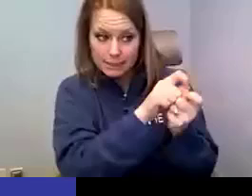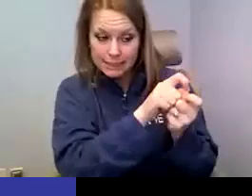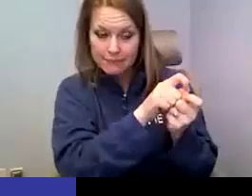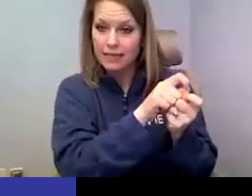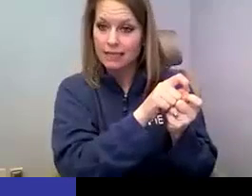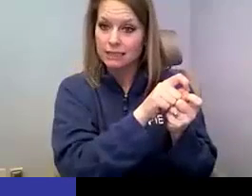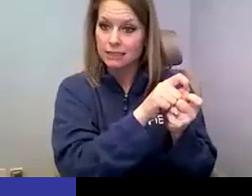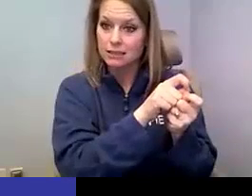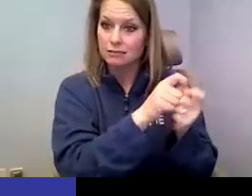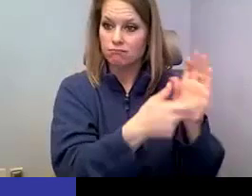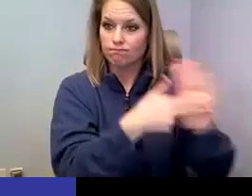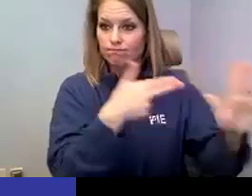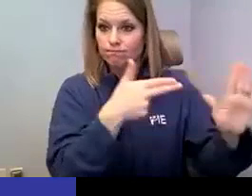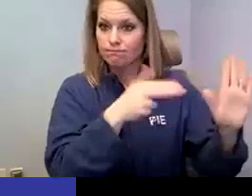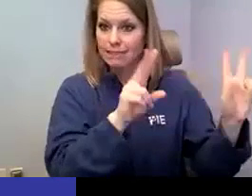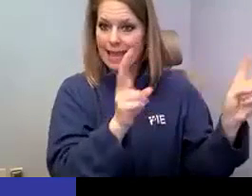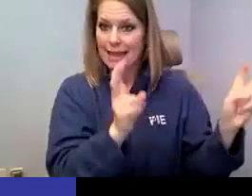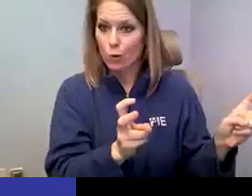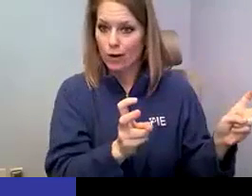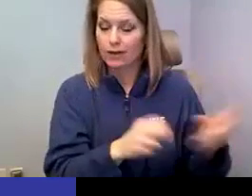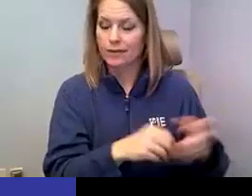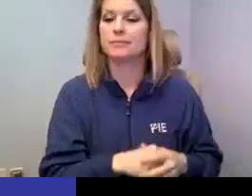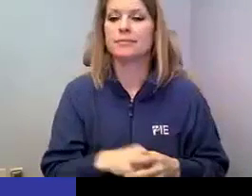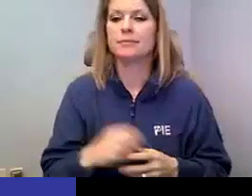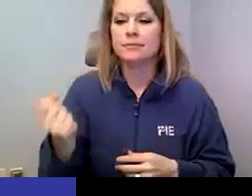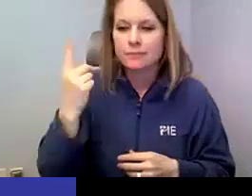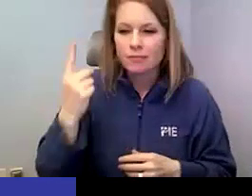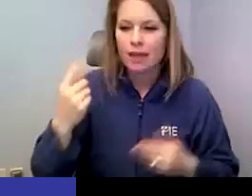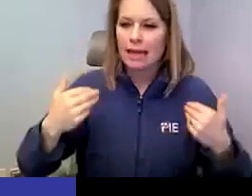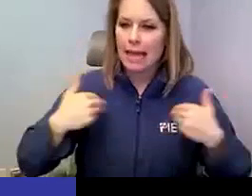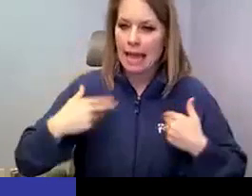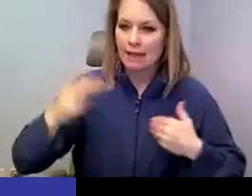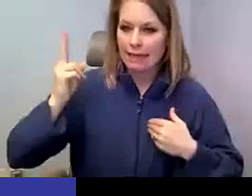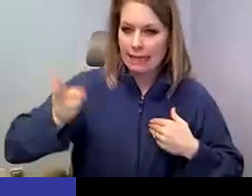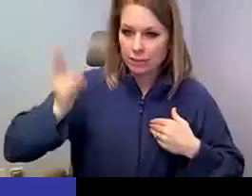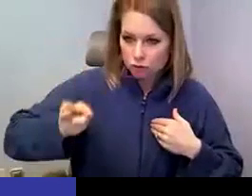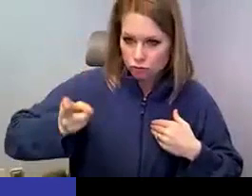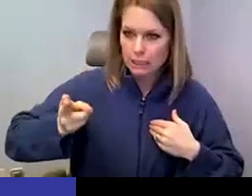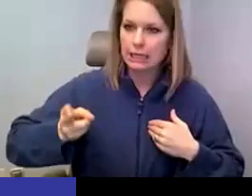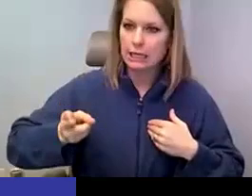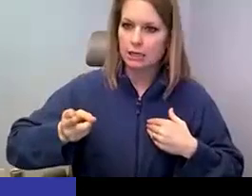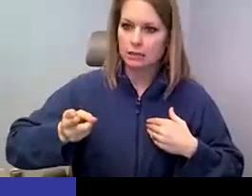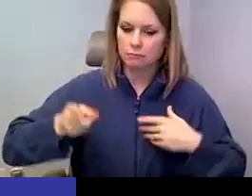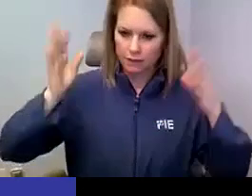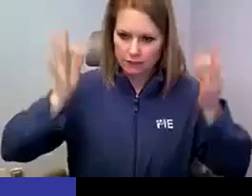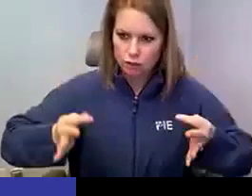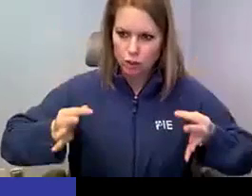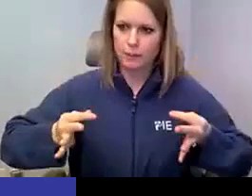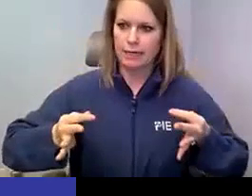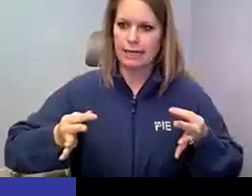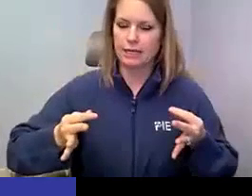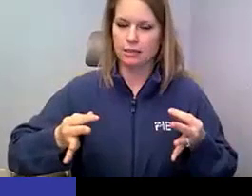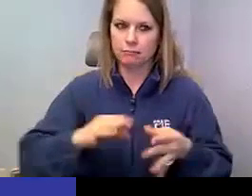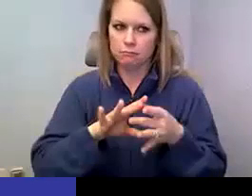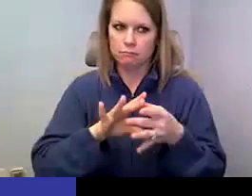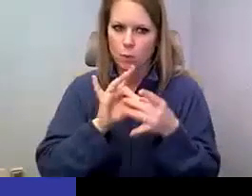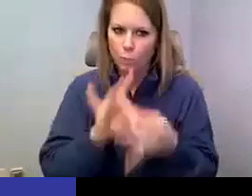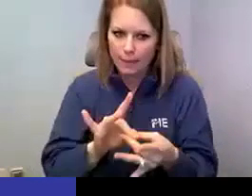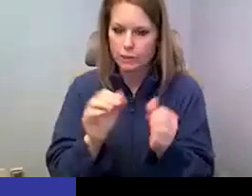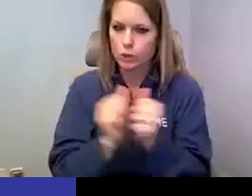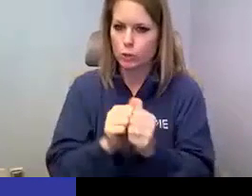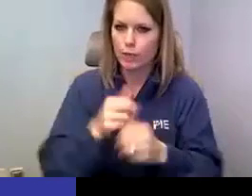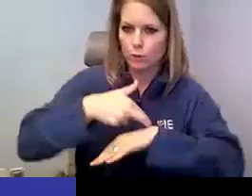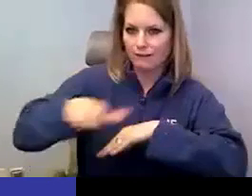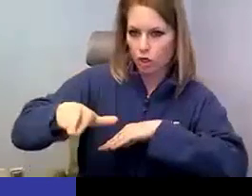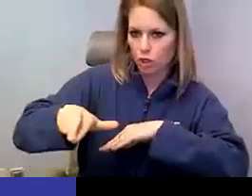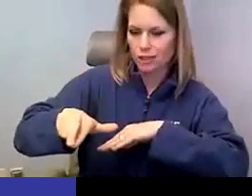category. There's been a history of determining assessments to be administered based on the referral rather than a team approach